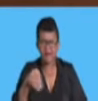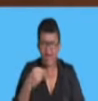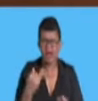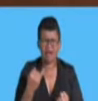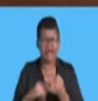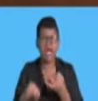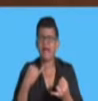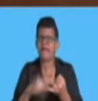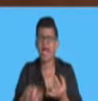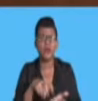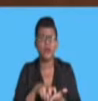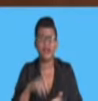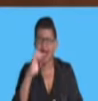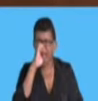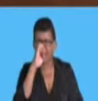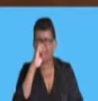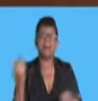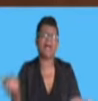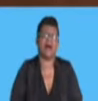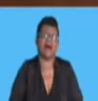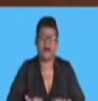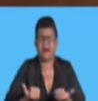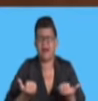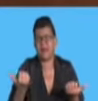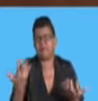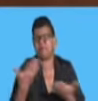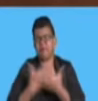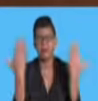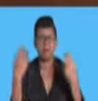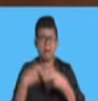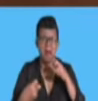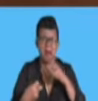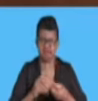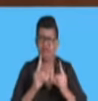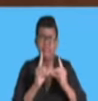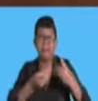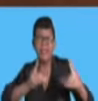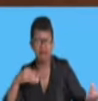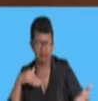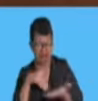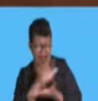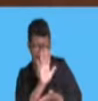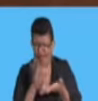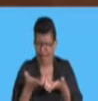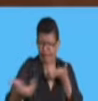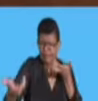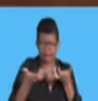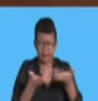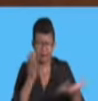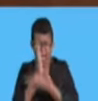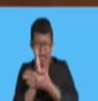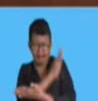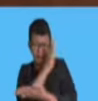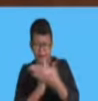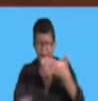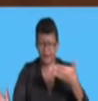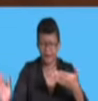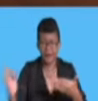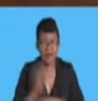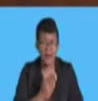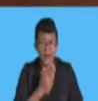interracial coexistence. He was still Permanent Secretary for Home Affairs and Defense when the mutiny happened in December